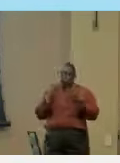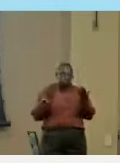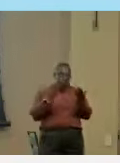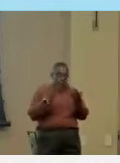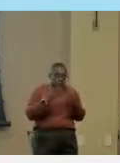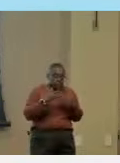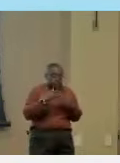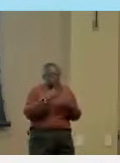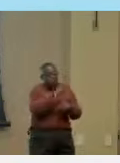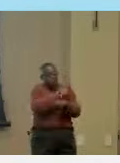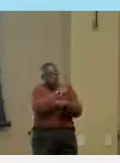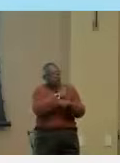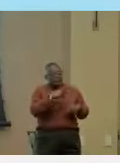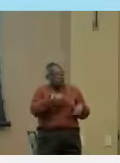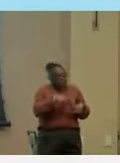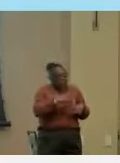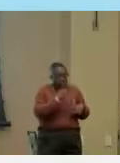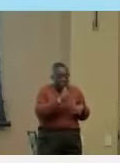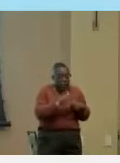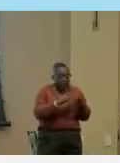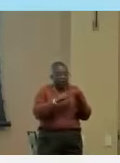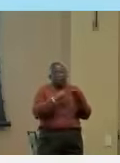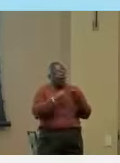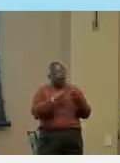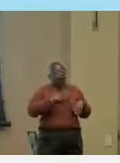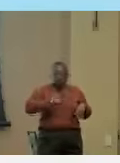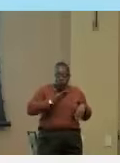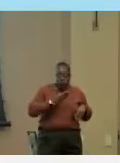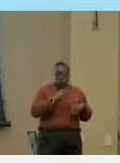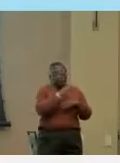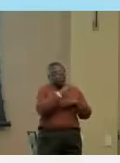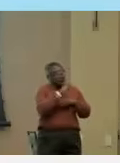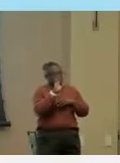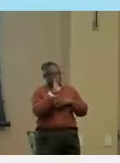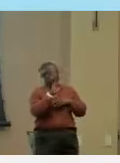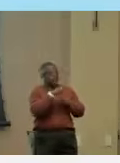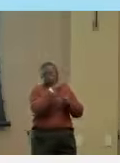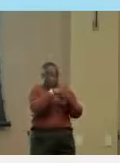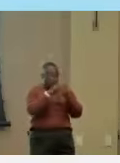not pregnant or breastfeeding and are willing to use birth control are the ones that are enrolled in our trial.